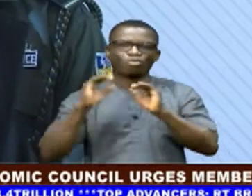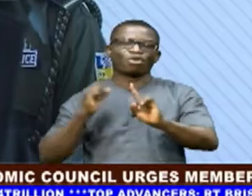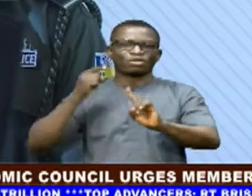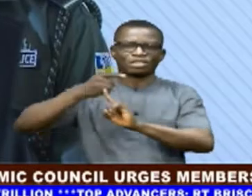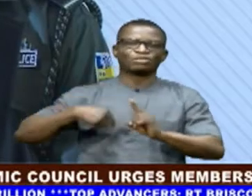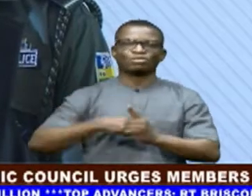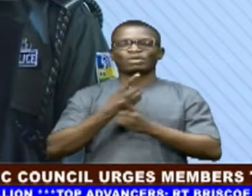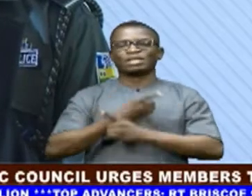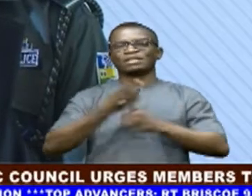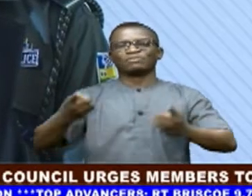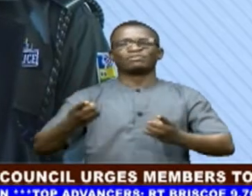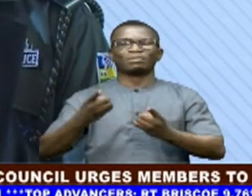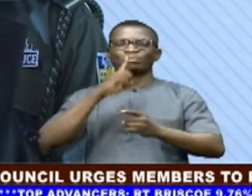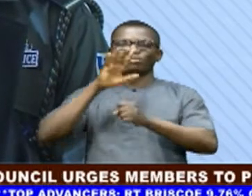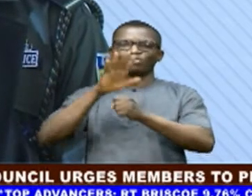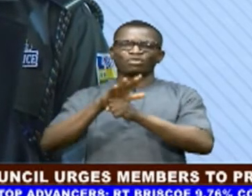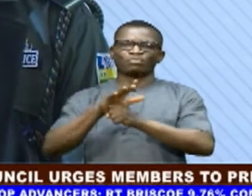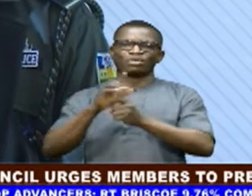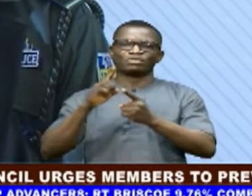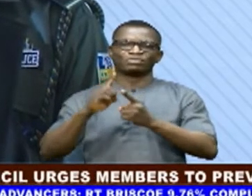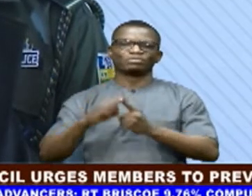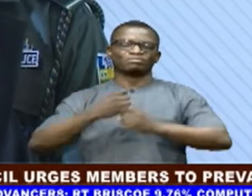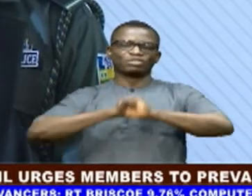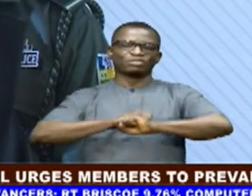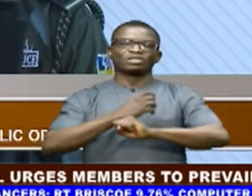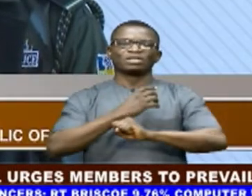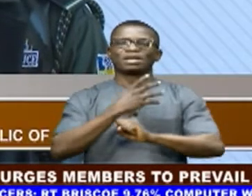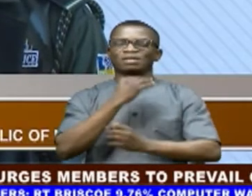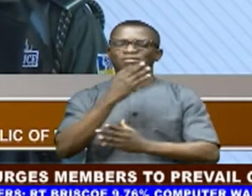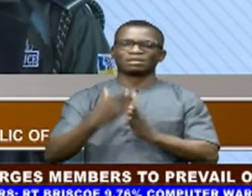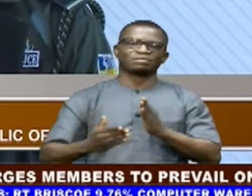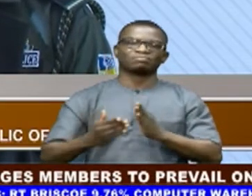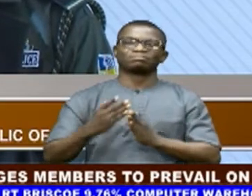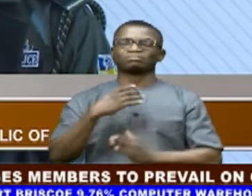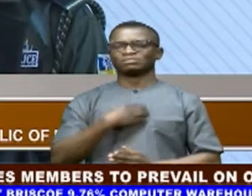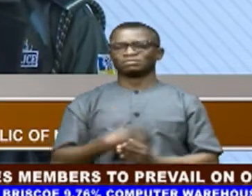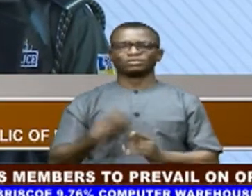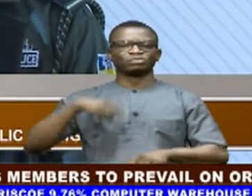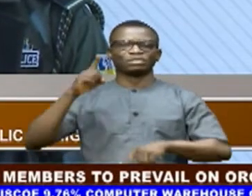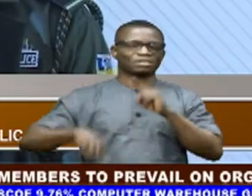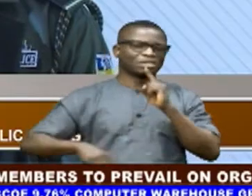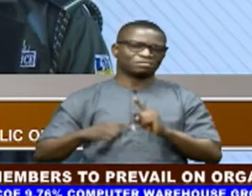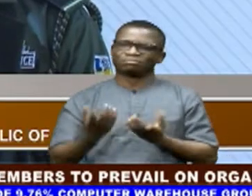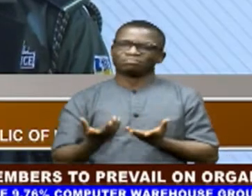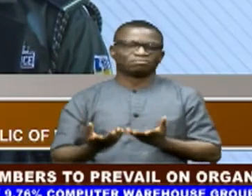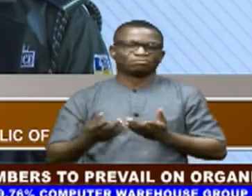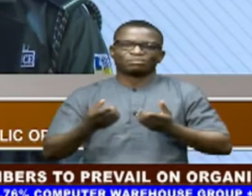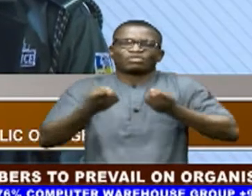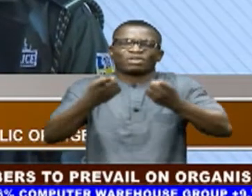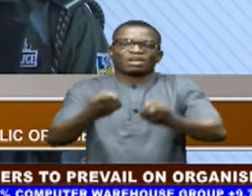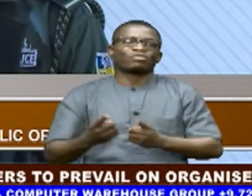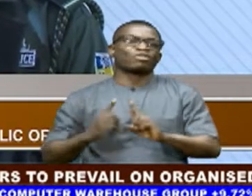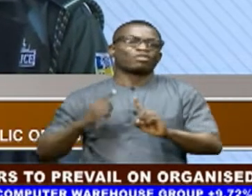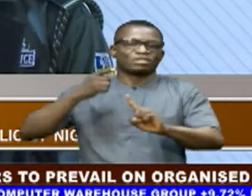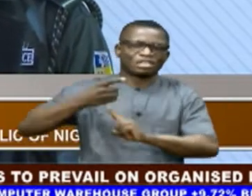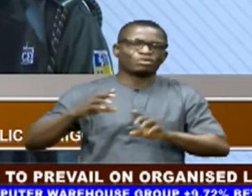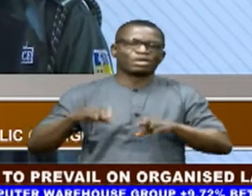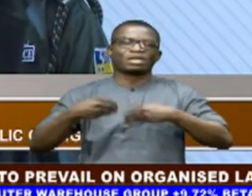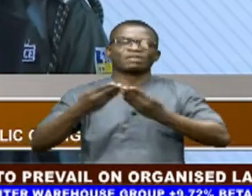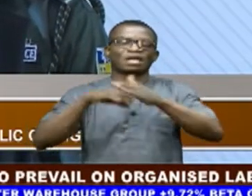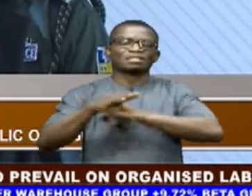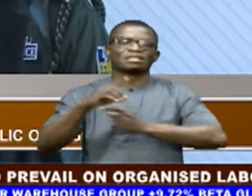food security and eradicate poverty. We cannot foster economic growth and nurture job creation unless we facilitate access to